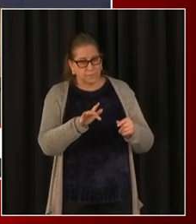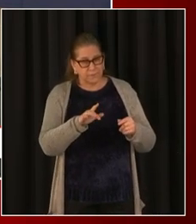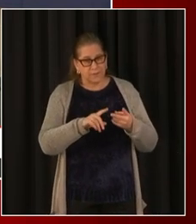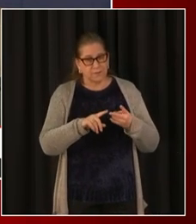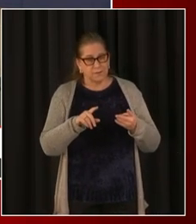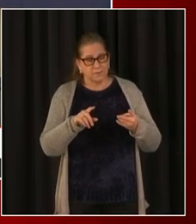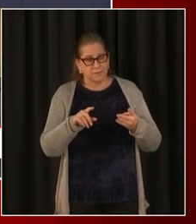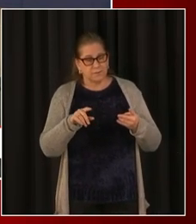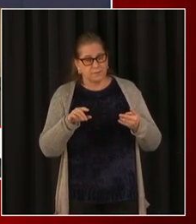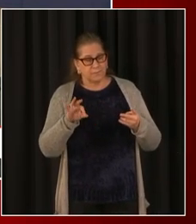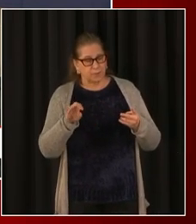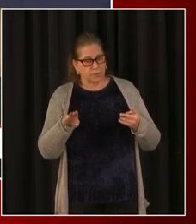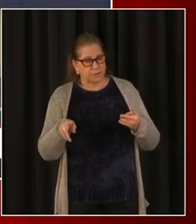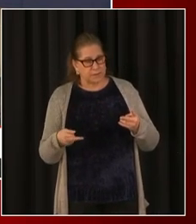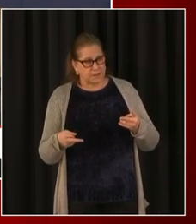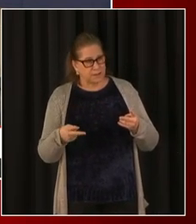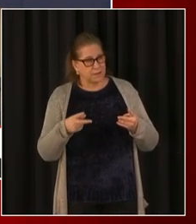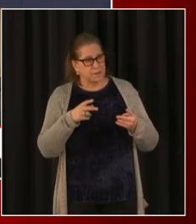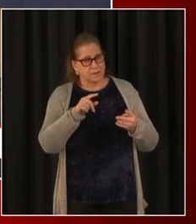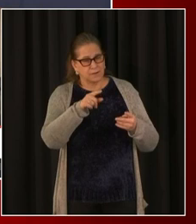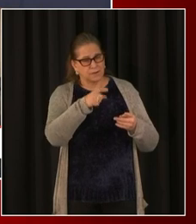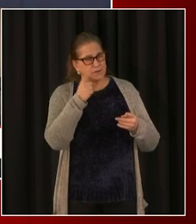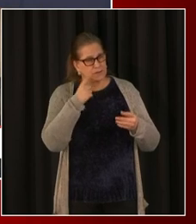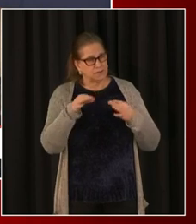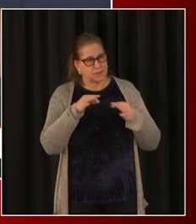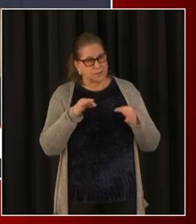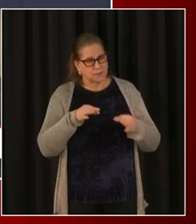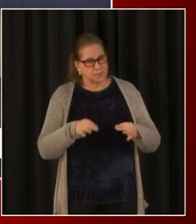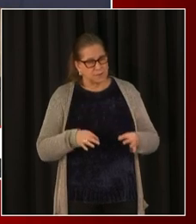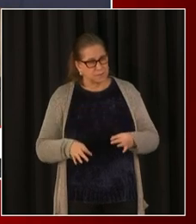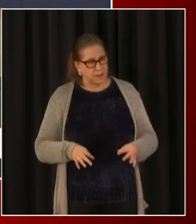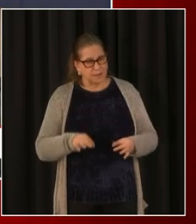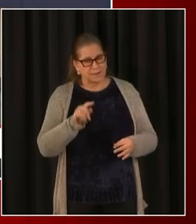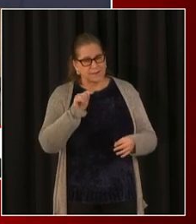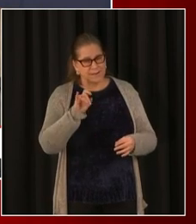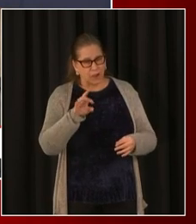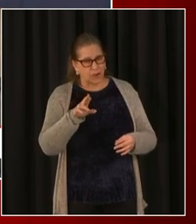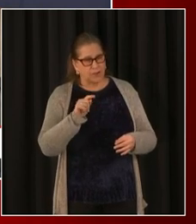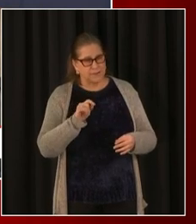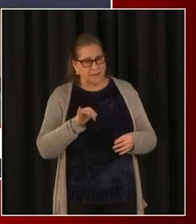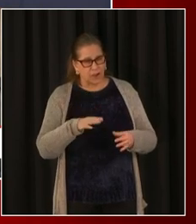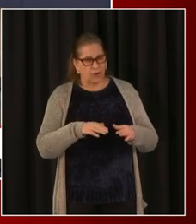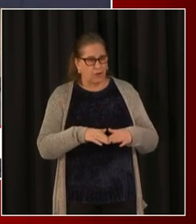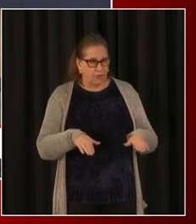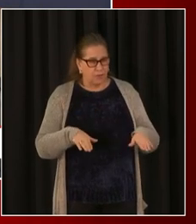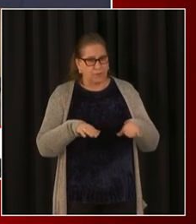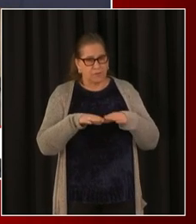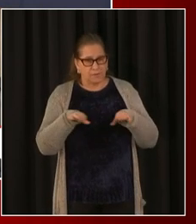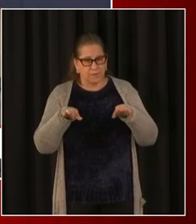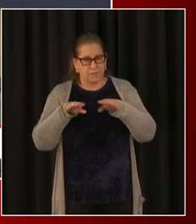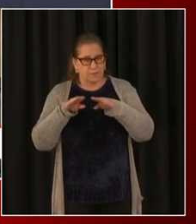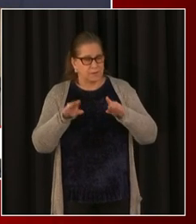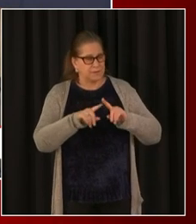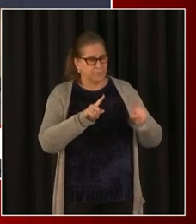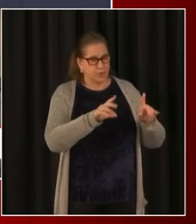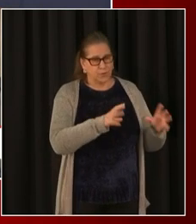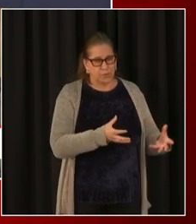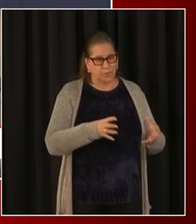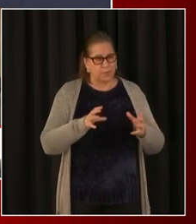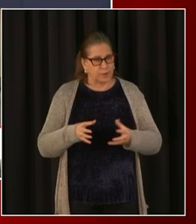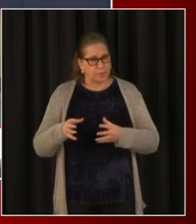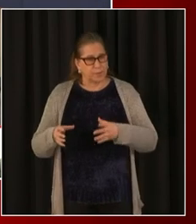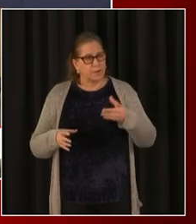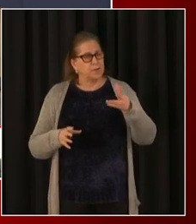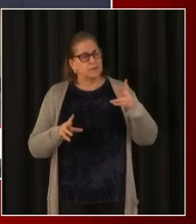these tiers fall into those dates? I know you said you're not in control of the allotments, but are those still the target dates, and when do